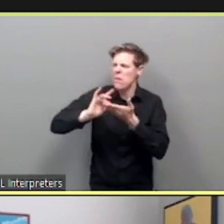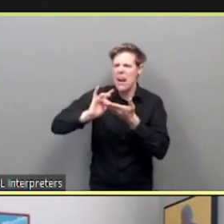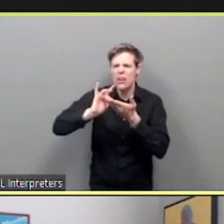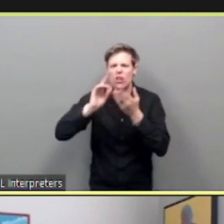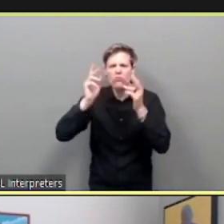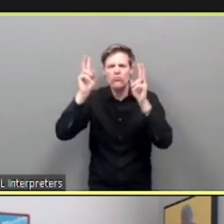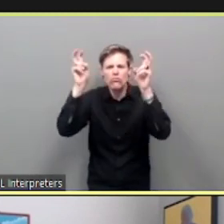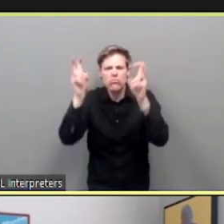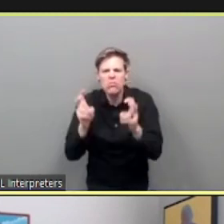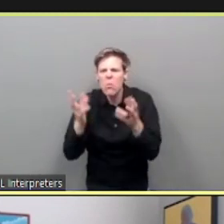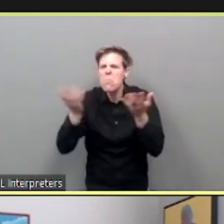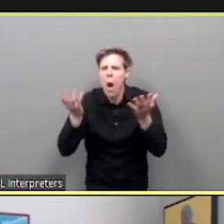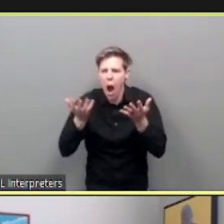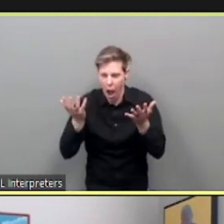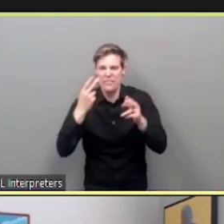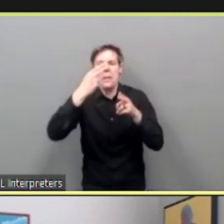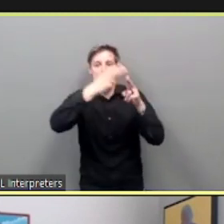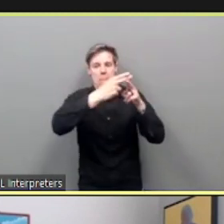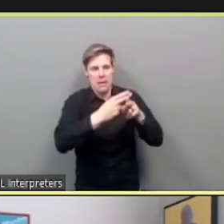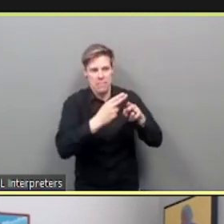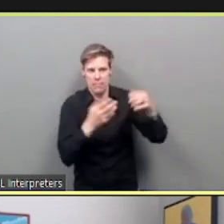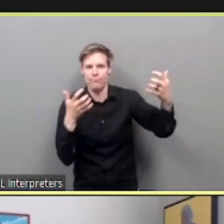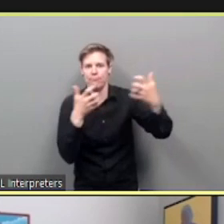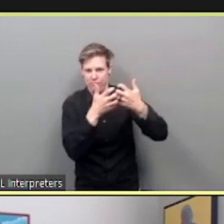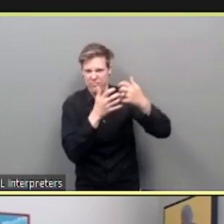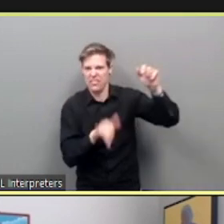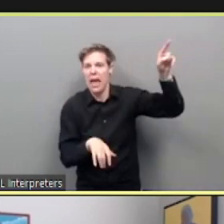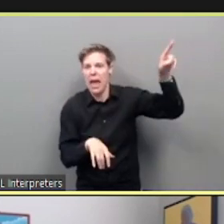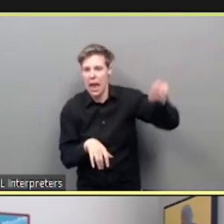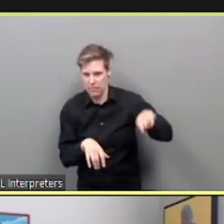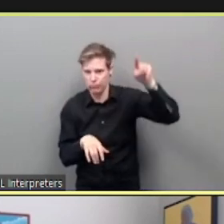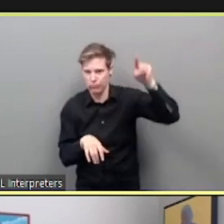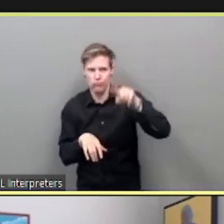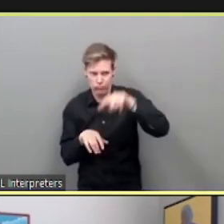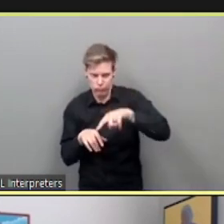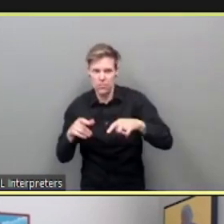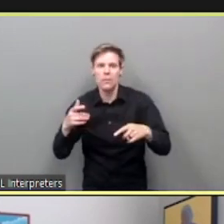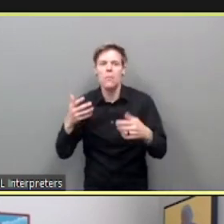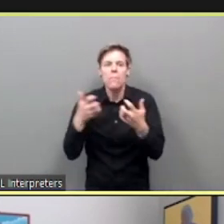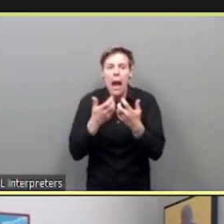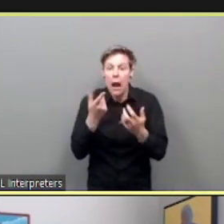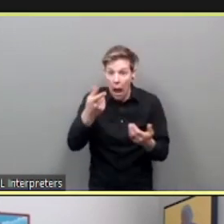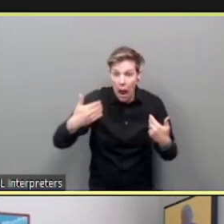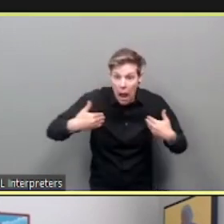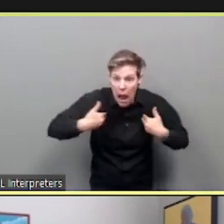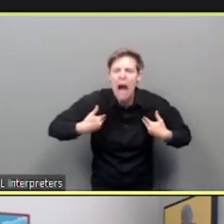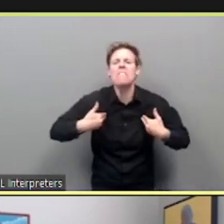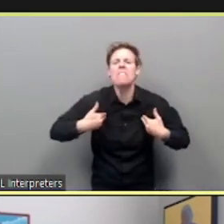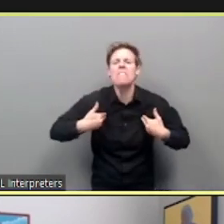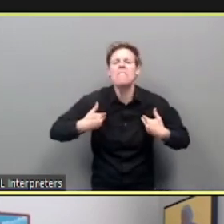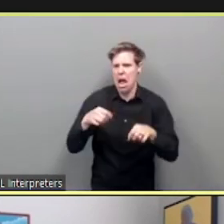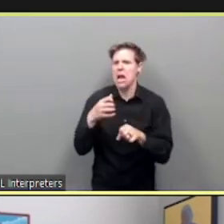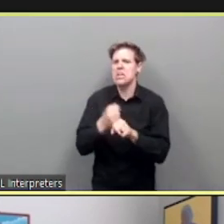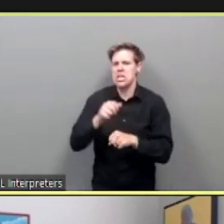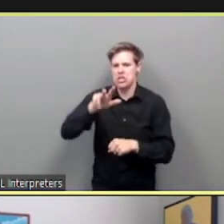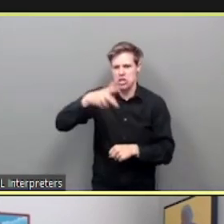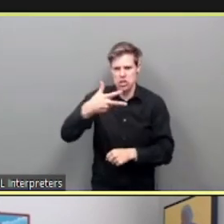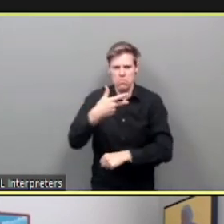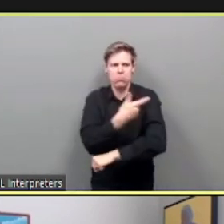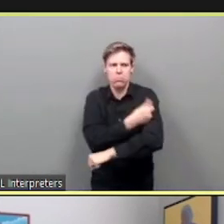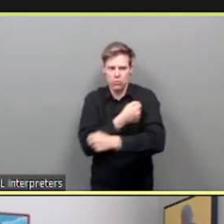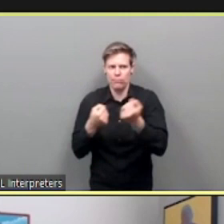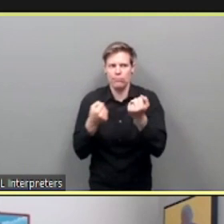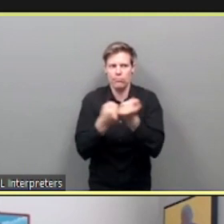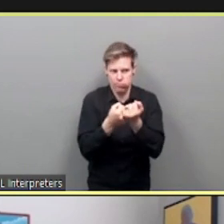app, it'll go through all the list of chronic underlying medical conditions that can put people more at risk